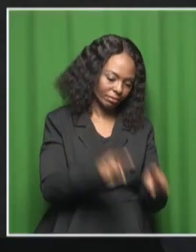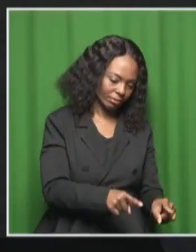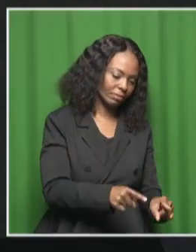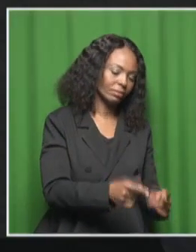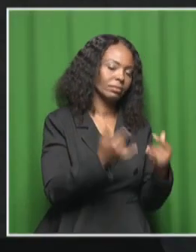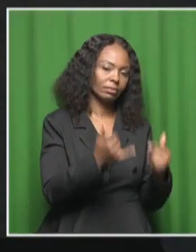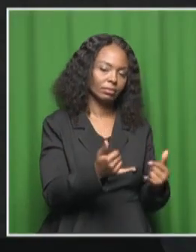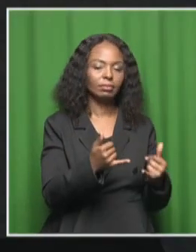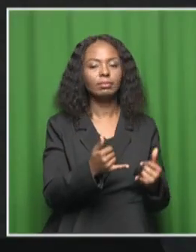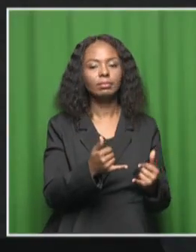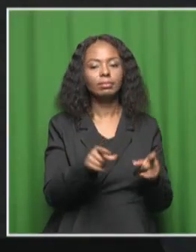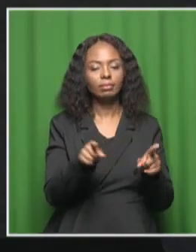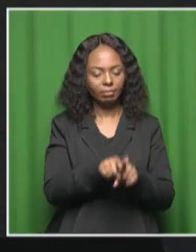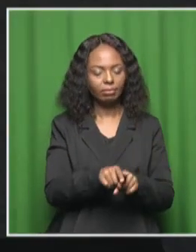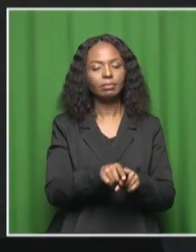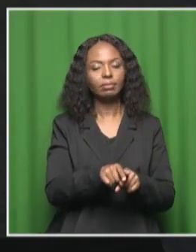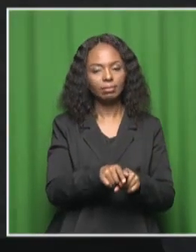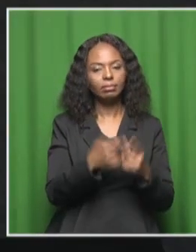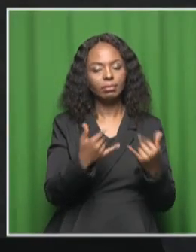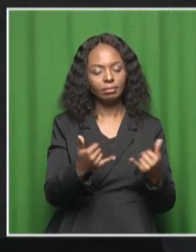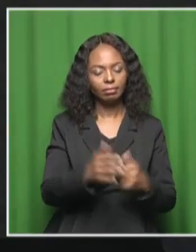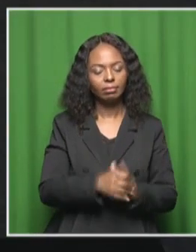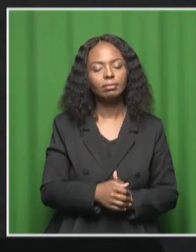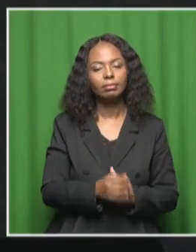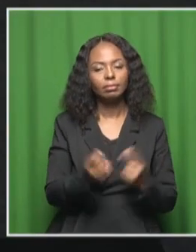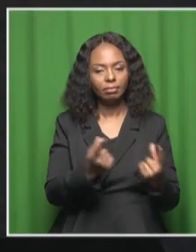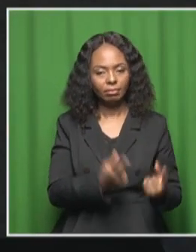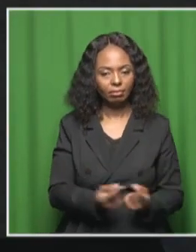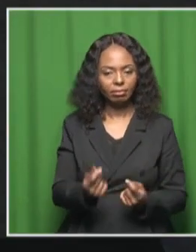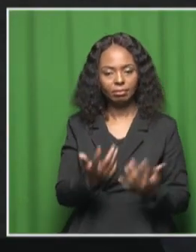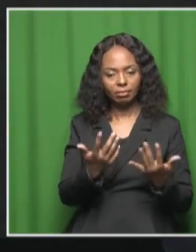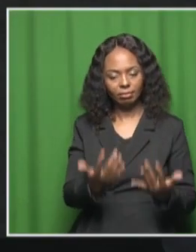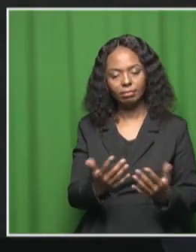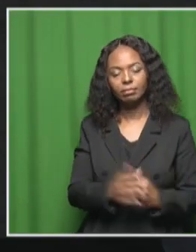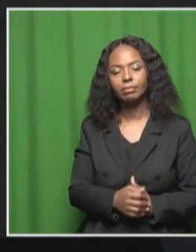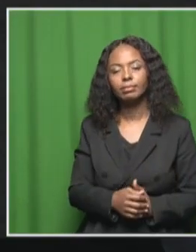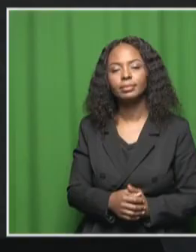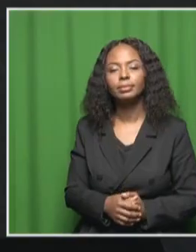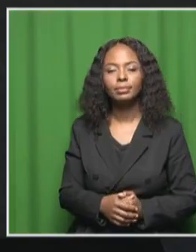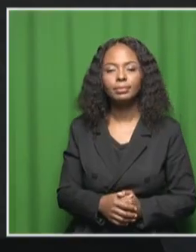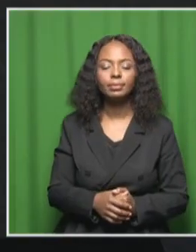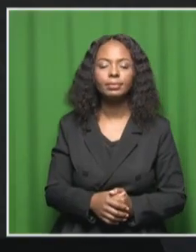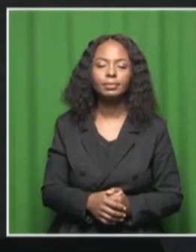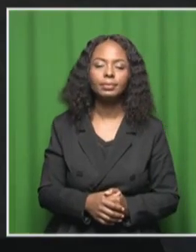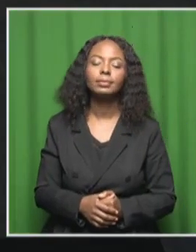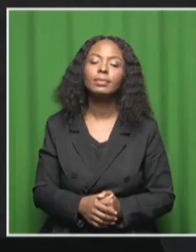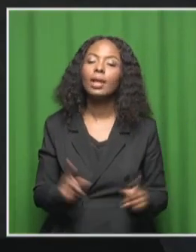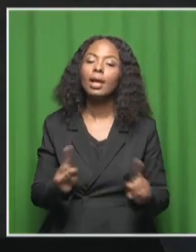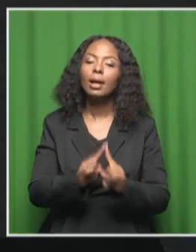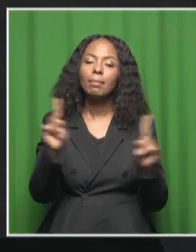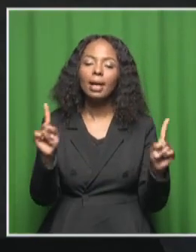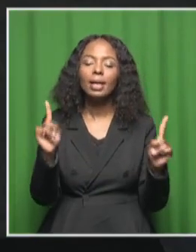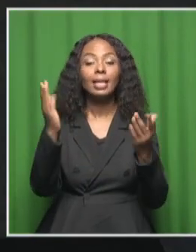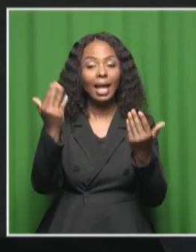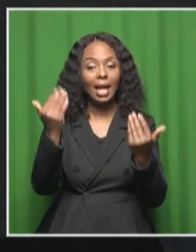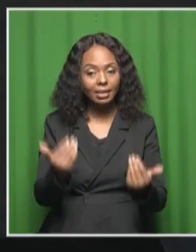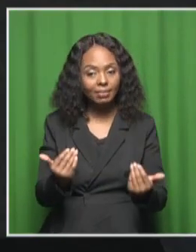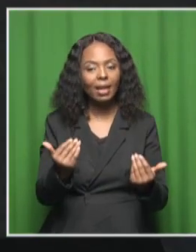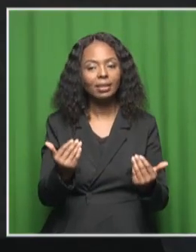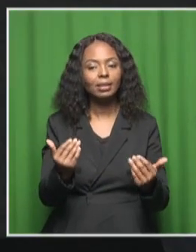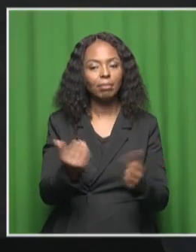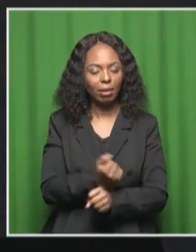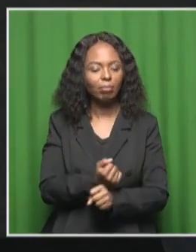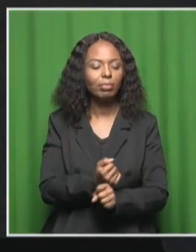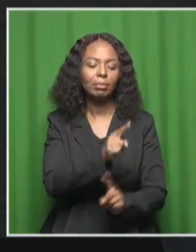being draped and the police taking over, being the pallbearers in that setup. But we expect to be like him,